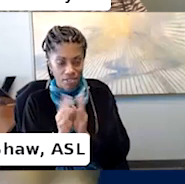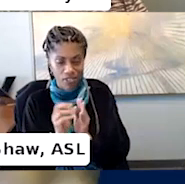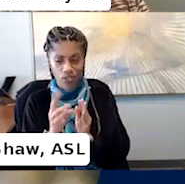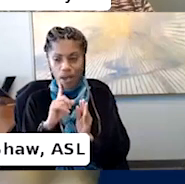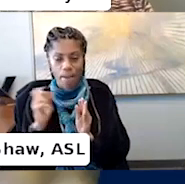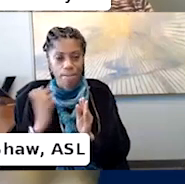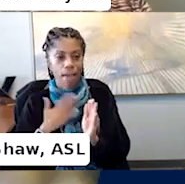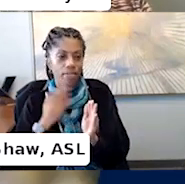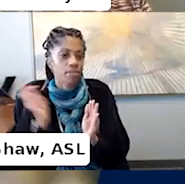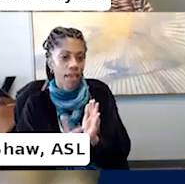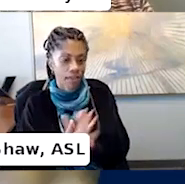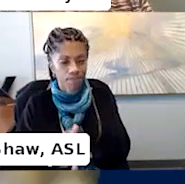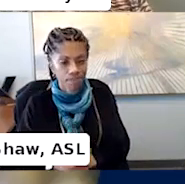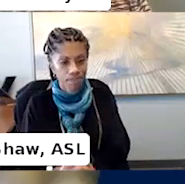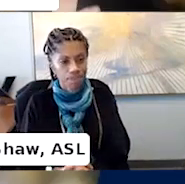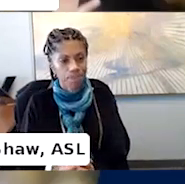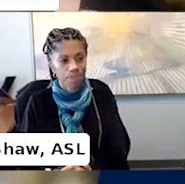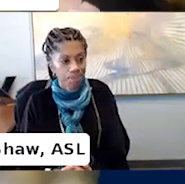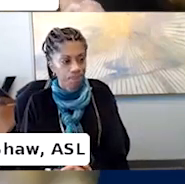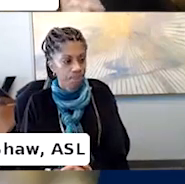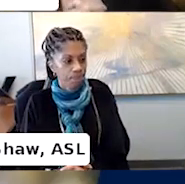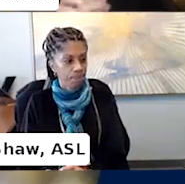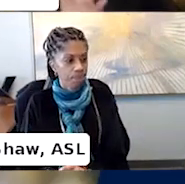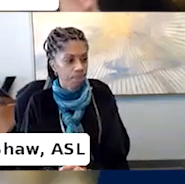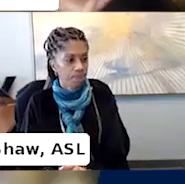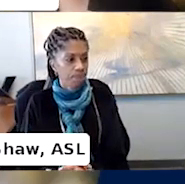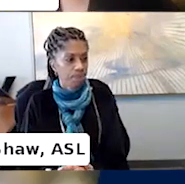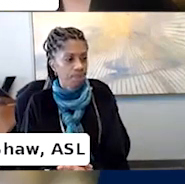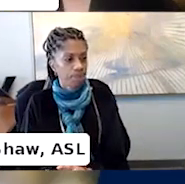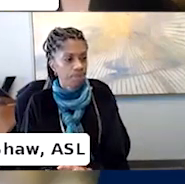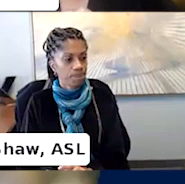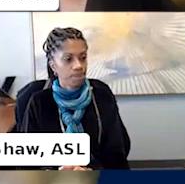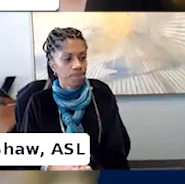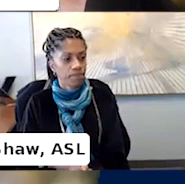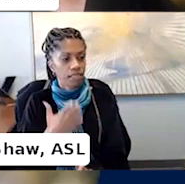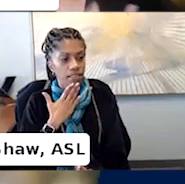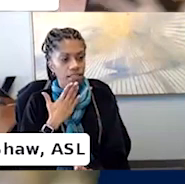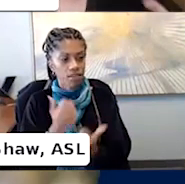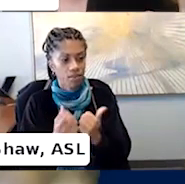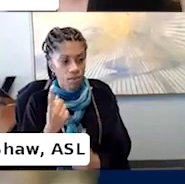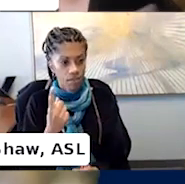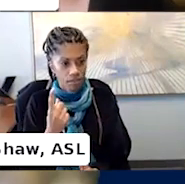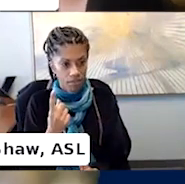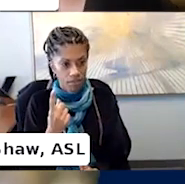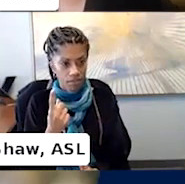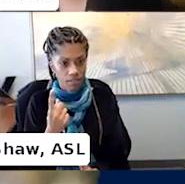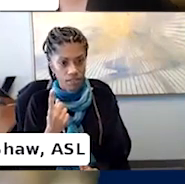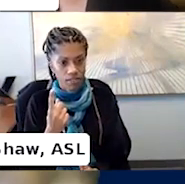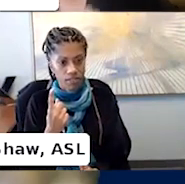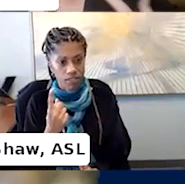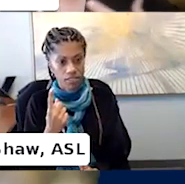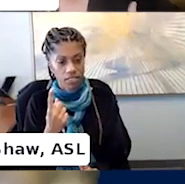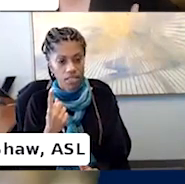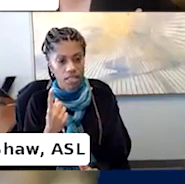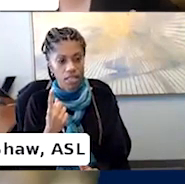storytelling conversation with all of you. Amazing. Thank you, everyone. And if you want to, I love how this group is so